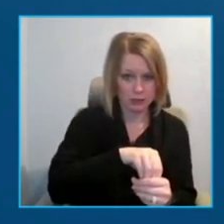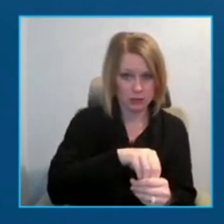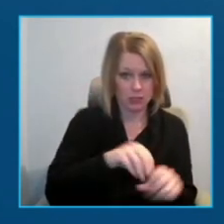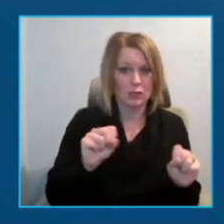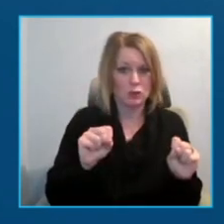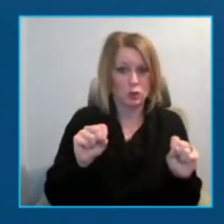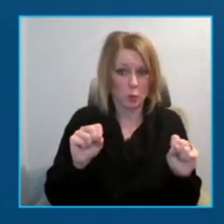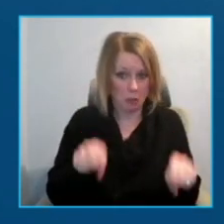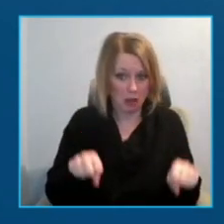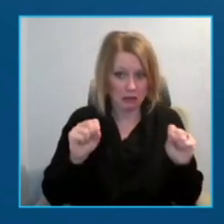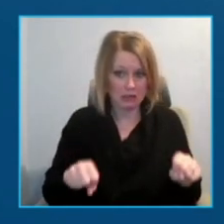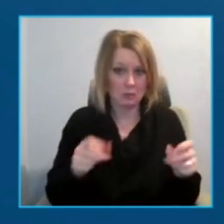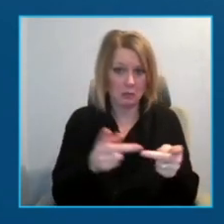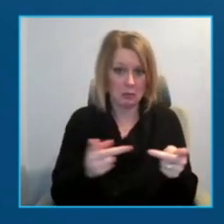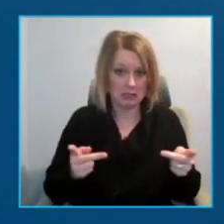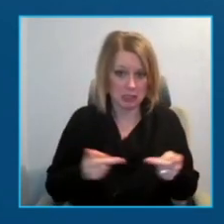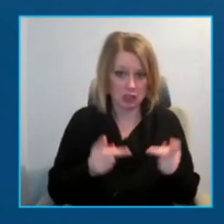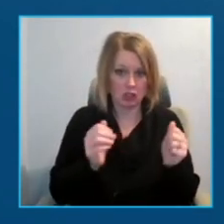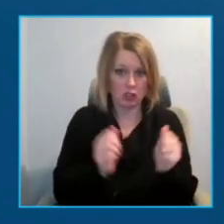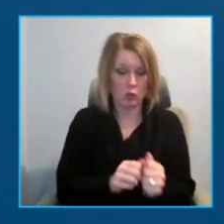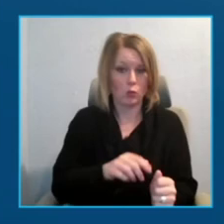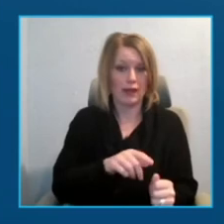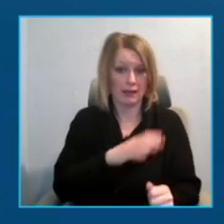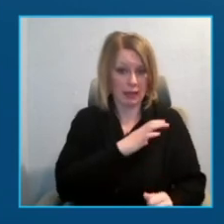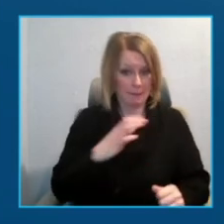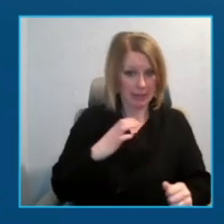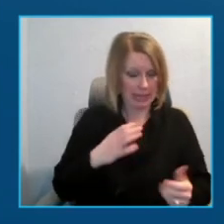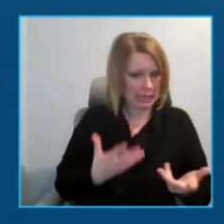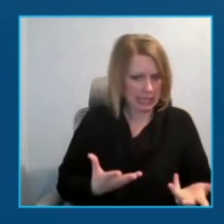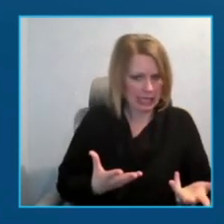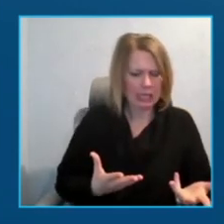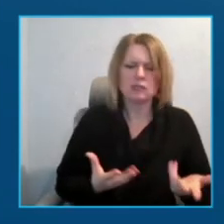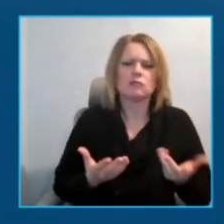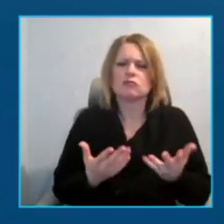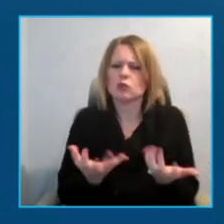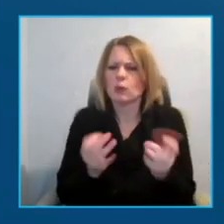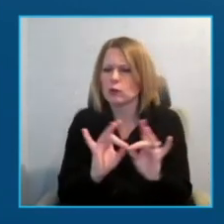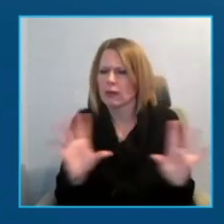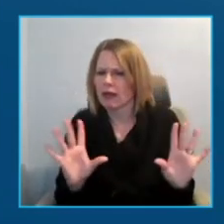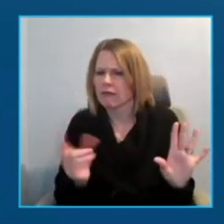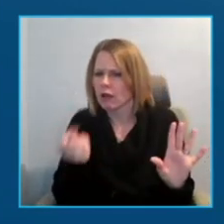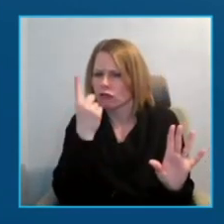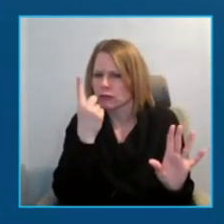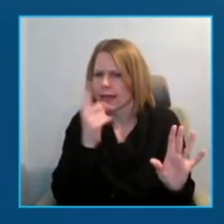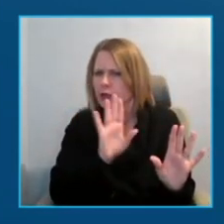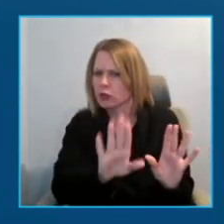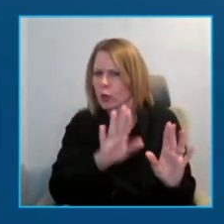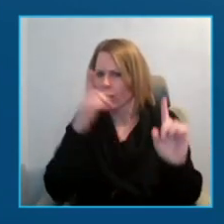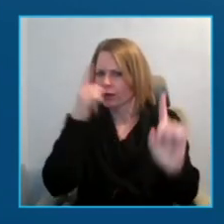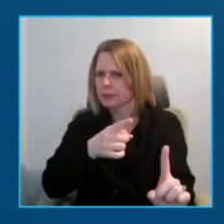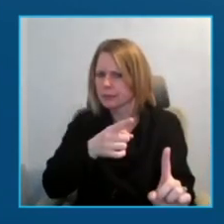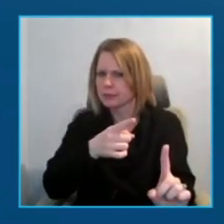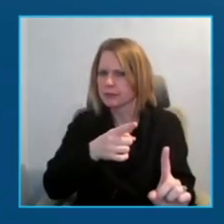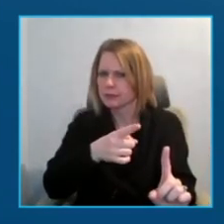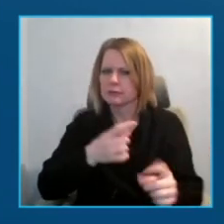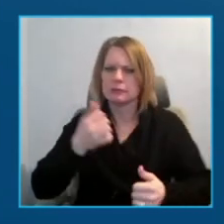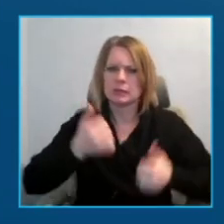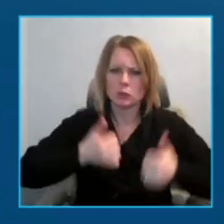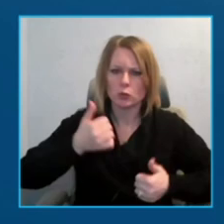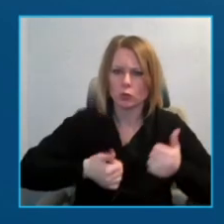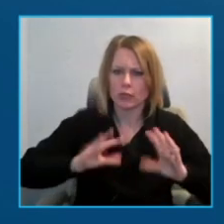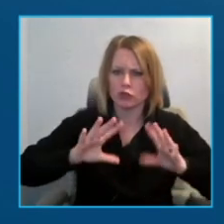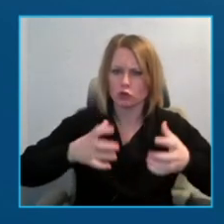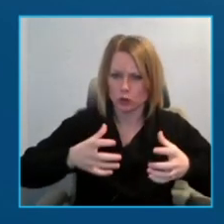committee, or was it just you were listing through? I'm just trying to understand which groups will